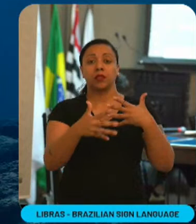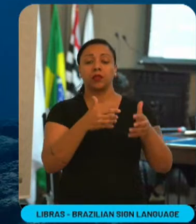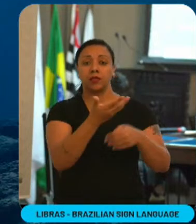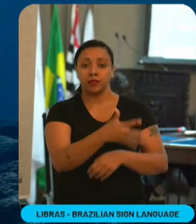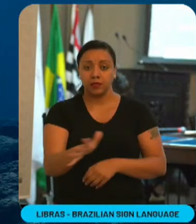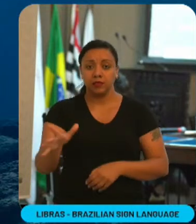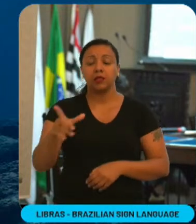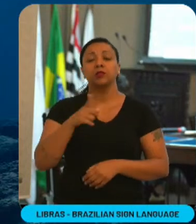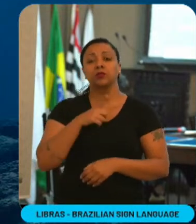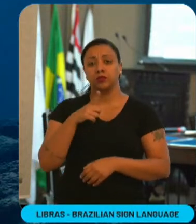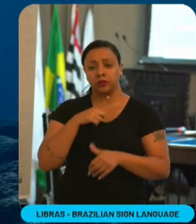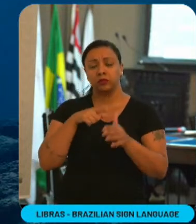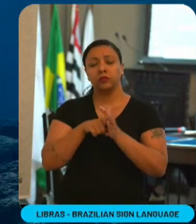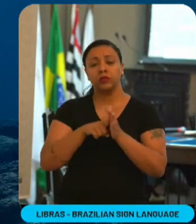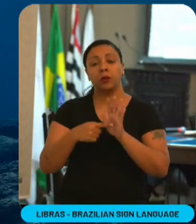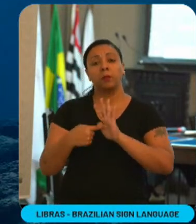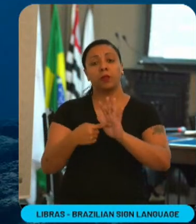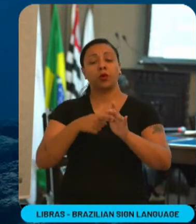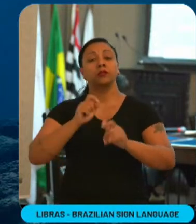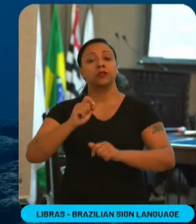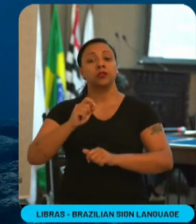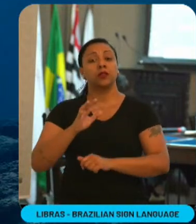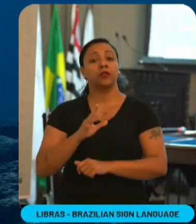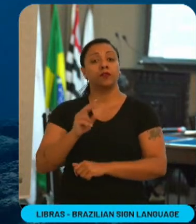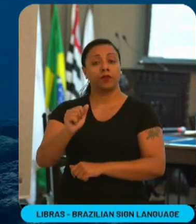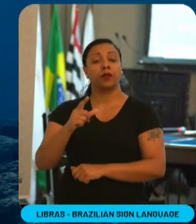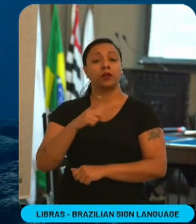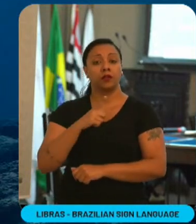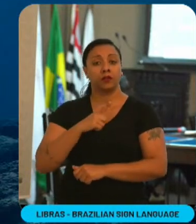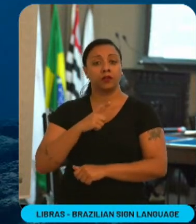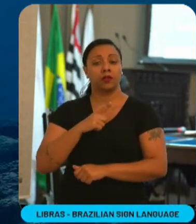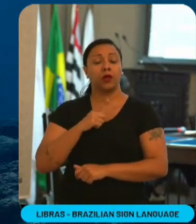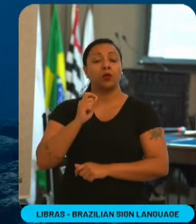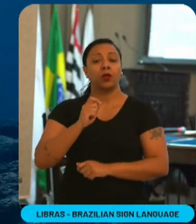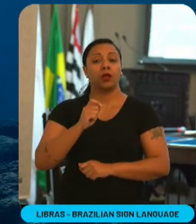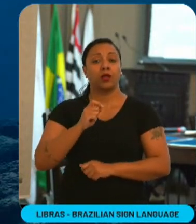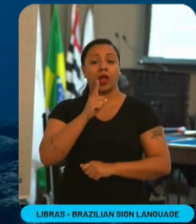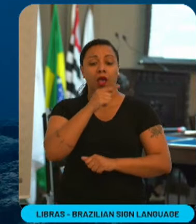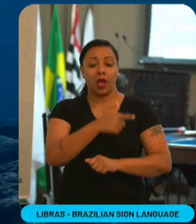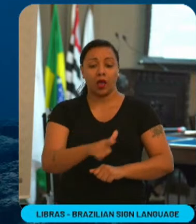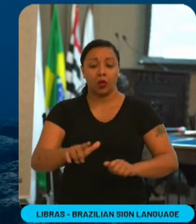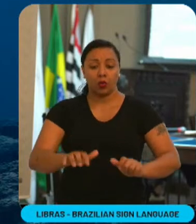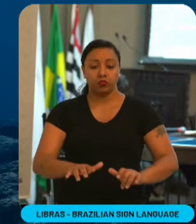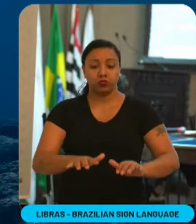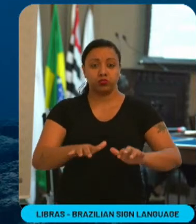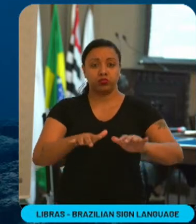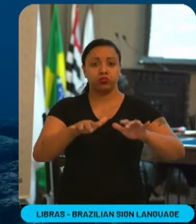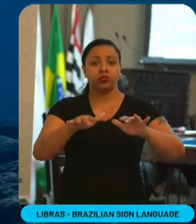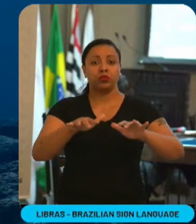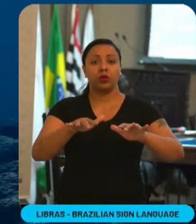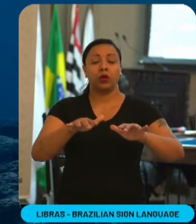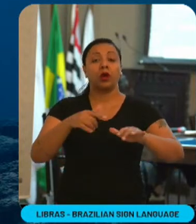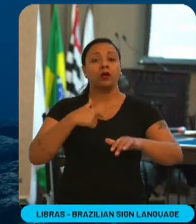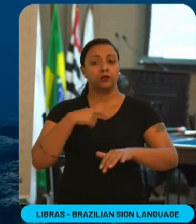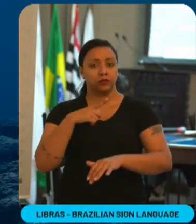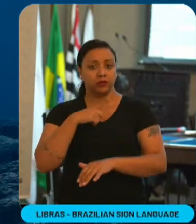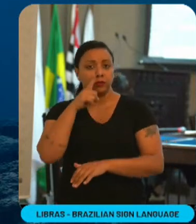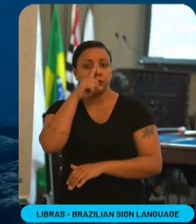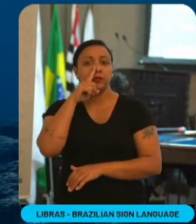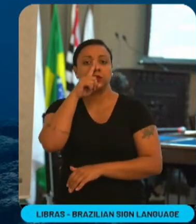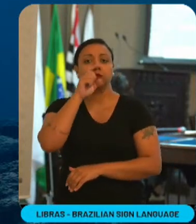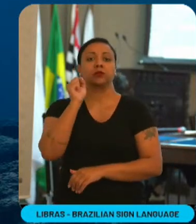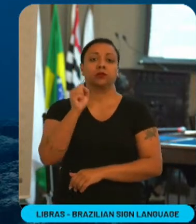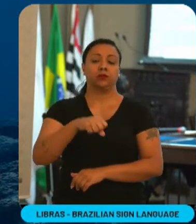for any other operation. In Santos, there are prognostics and more pessimistic scenarios of a high increase